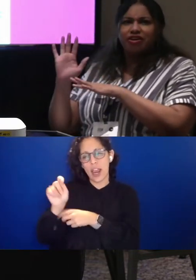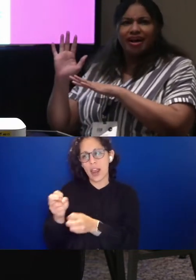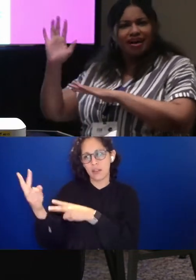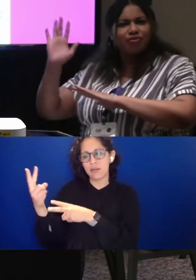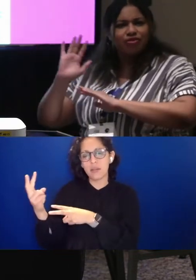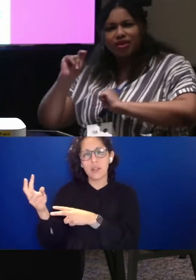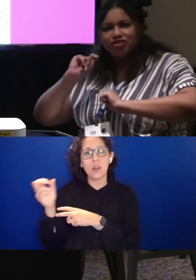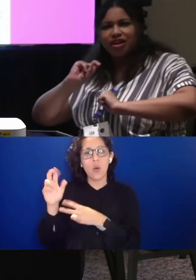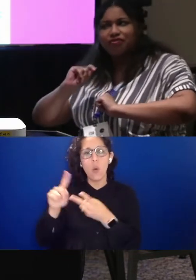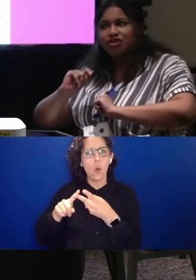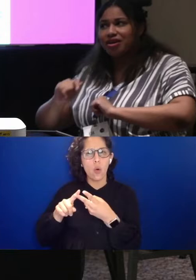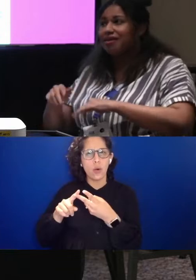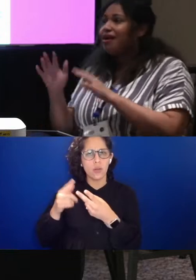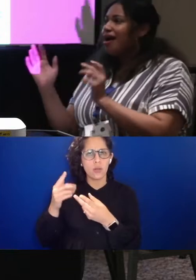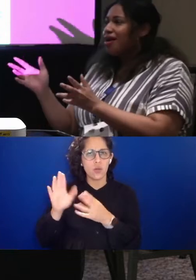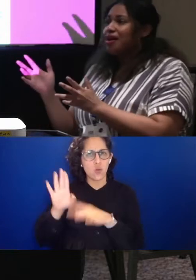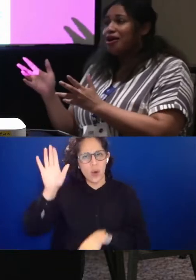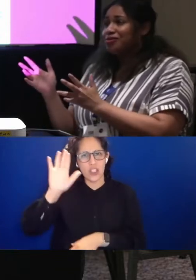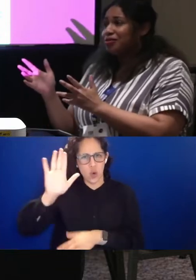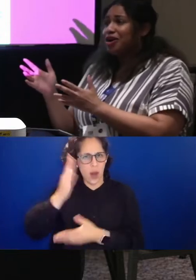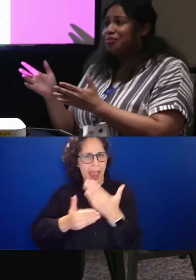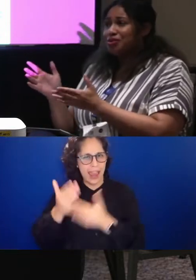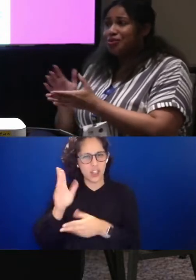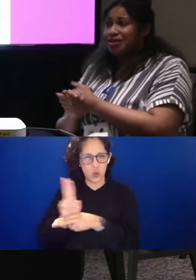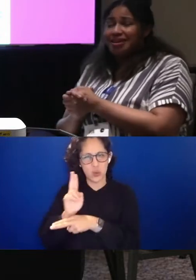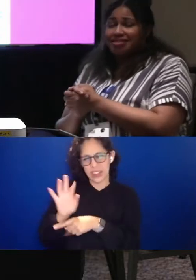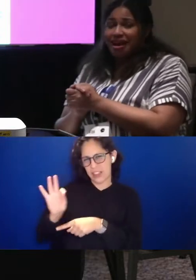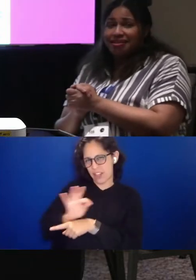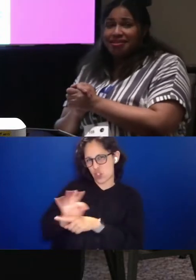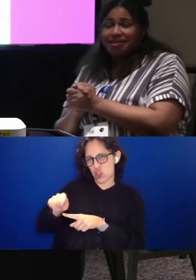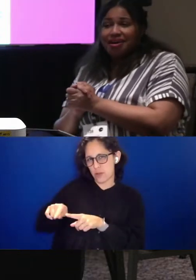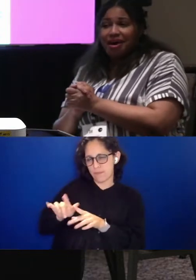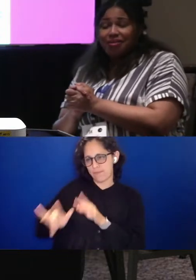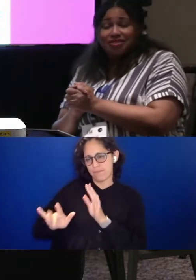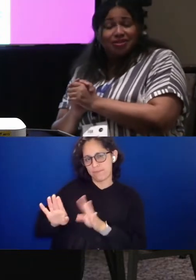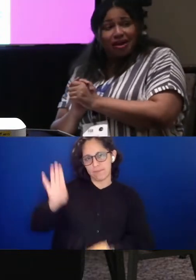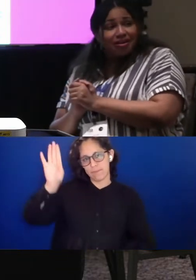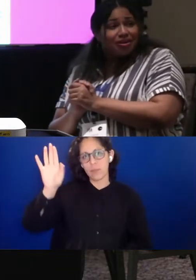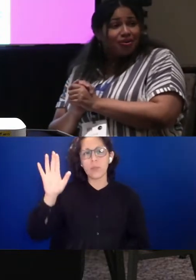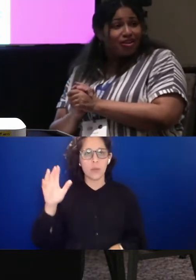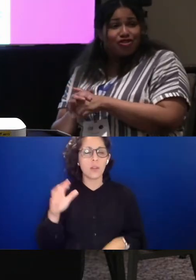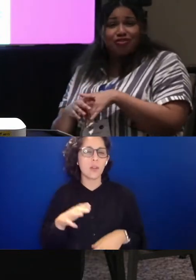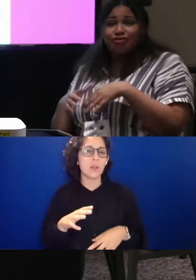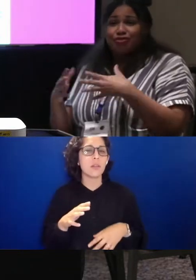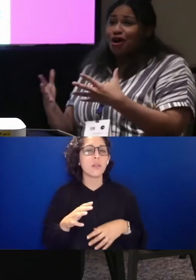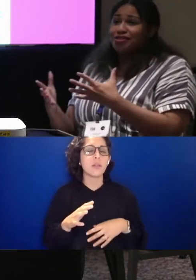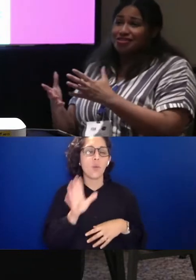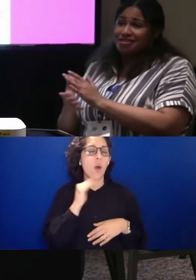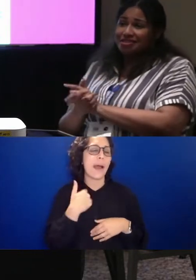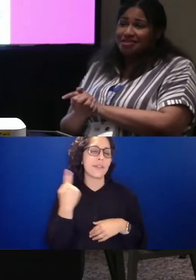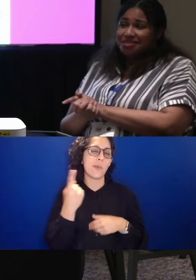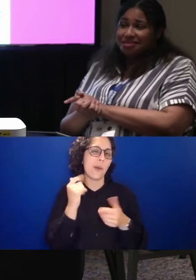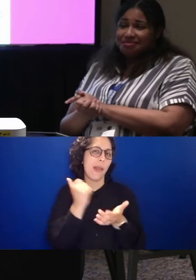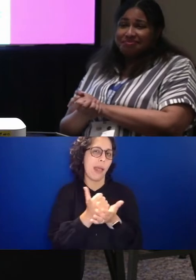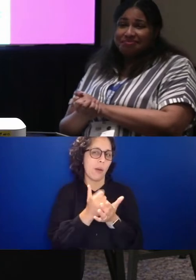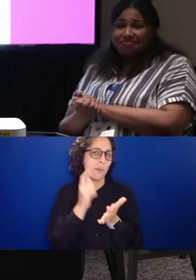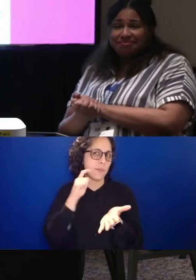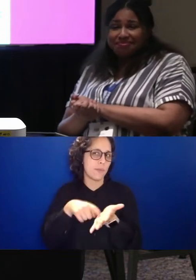maybe raise your hand with the raise your hand function, and Oscar will help us coordinate that. So any questions or